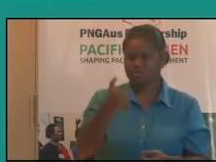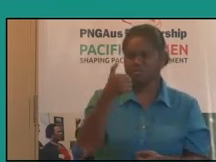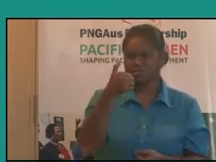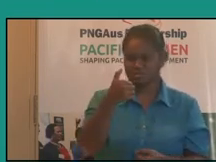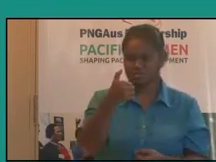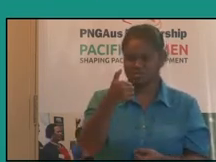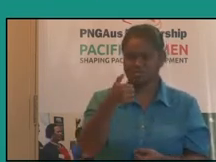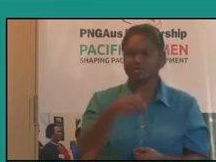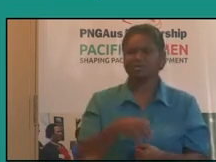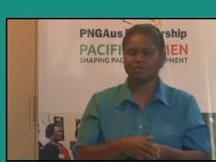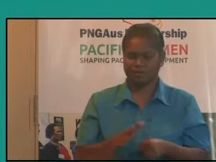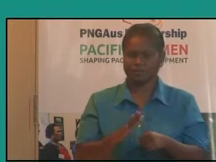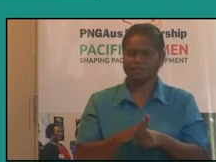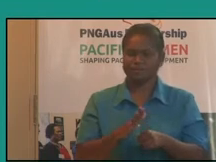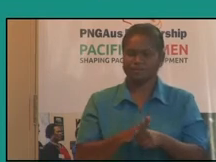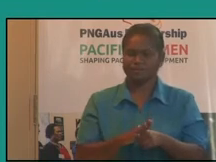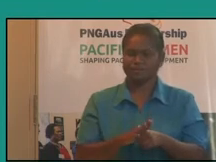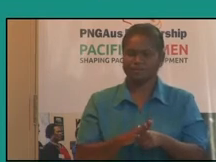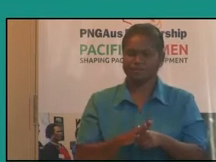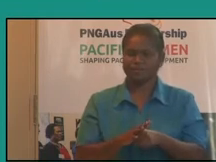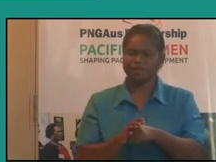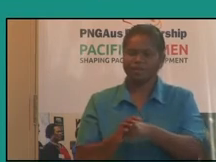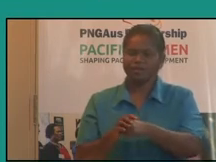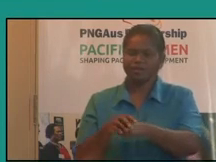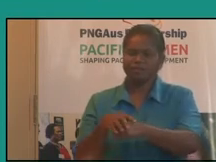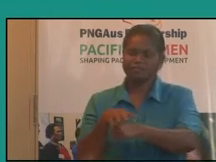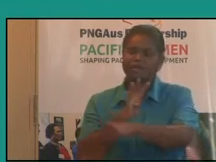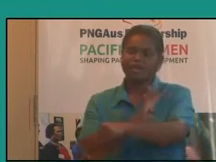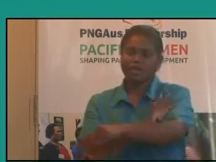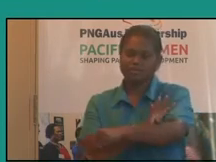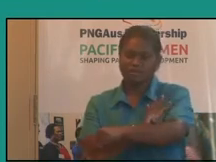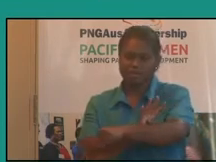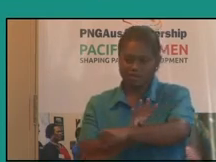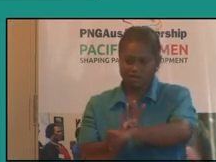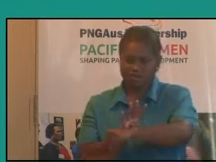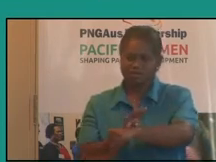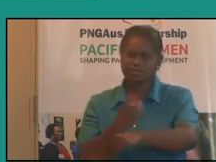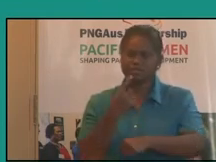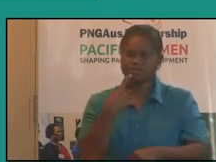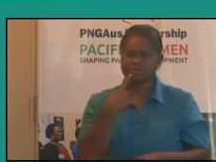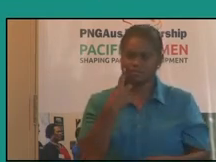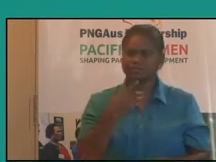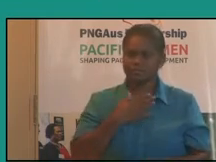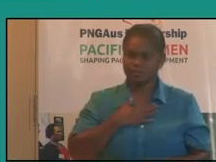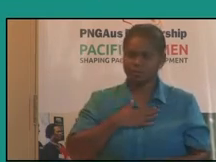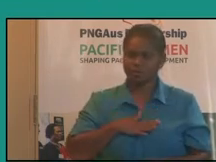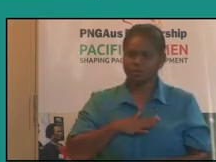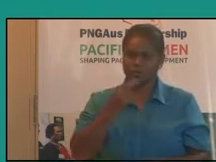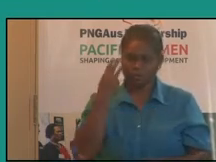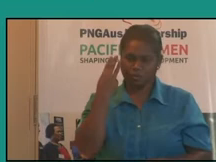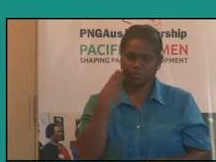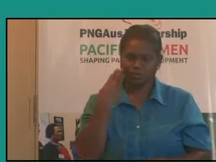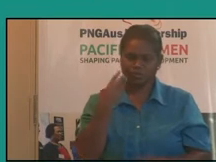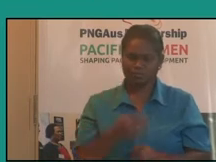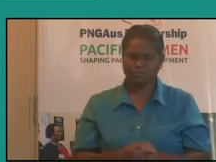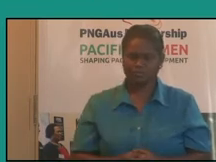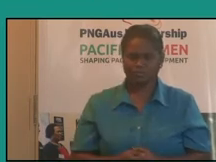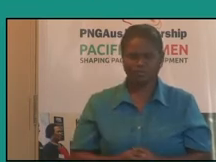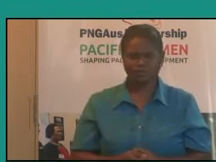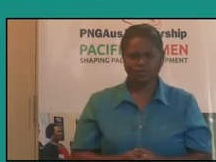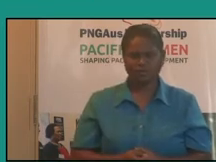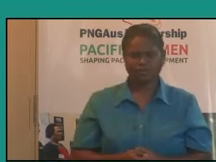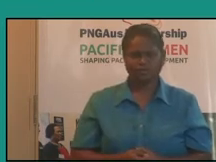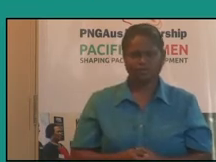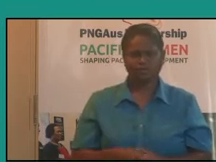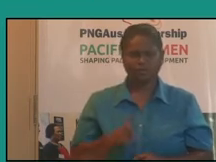endorsed through an executive paper saying that they want that. But before we start, there was